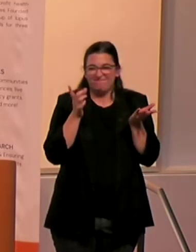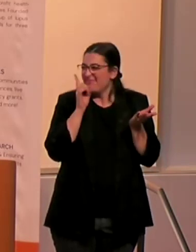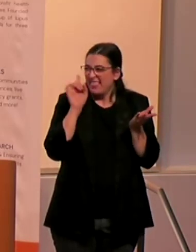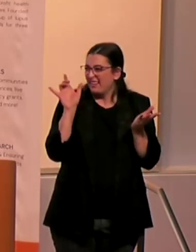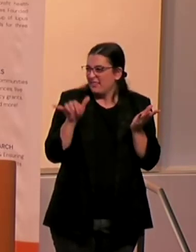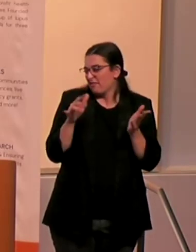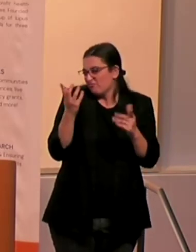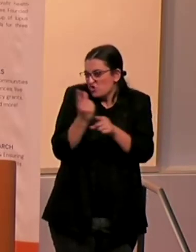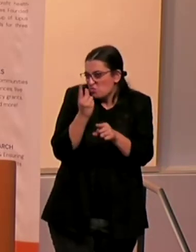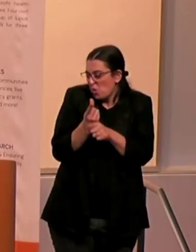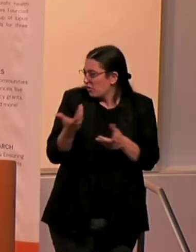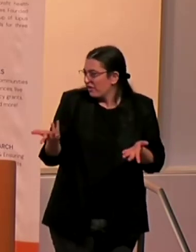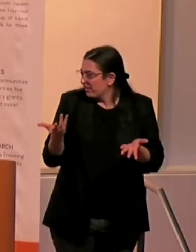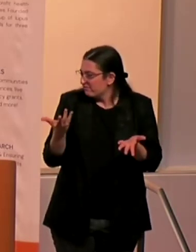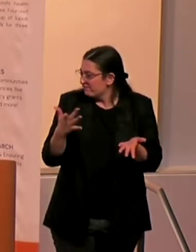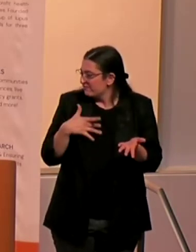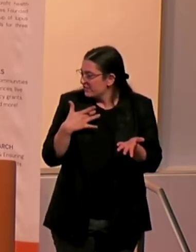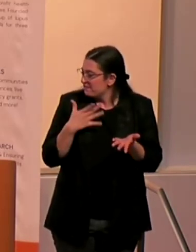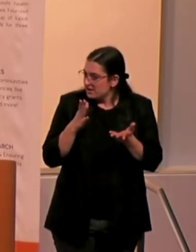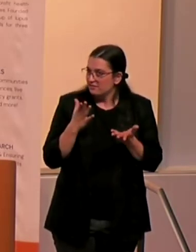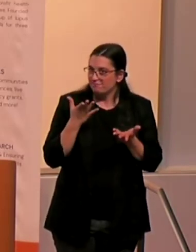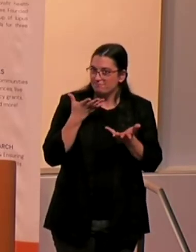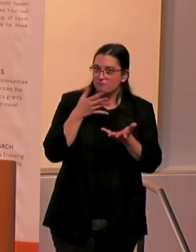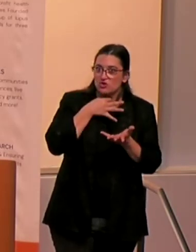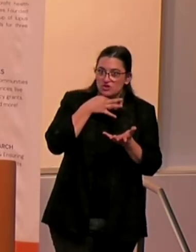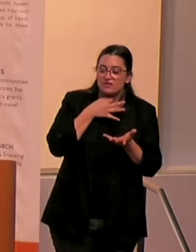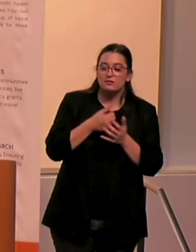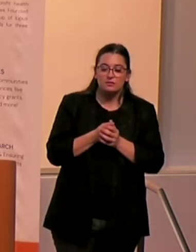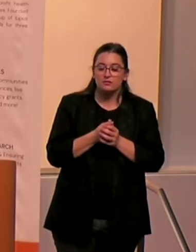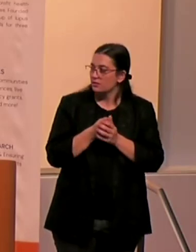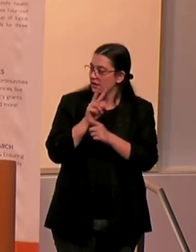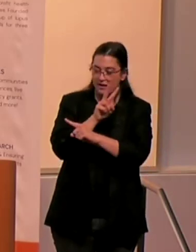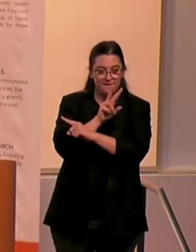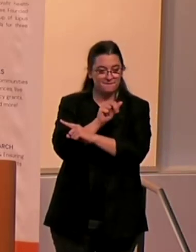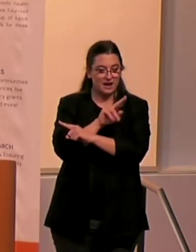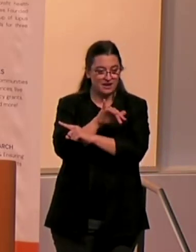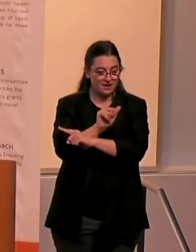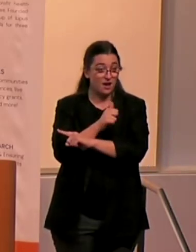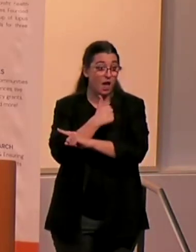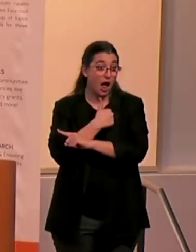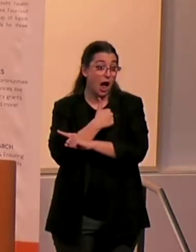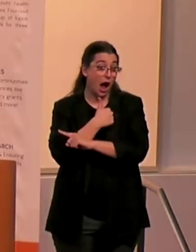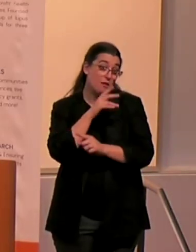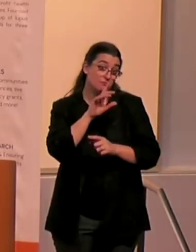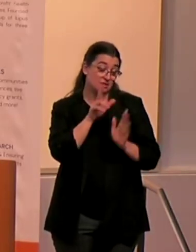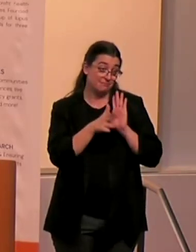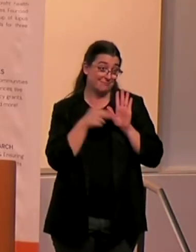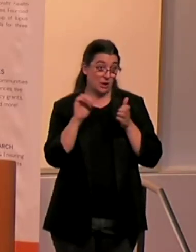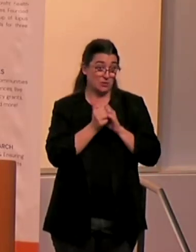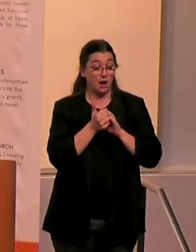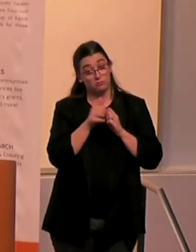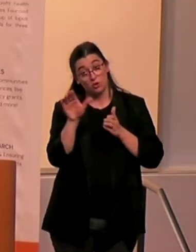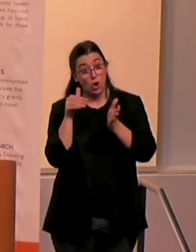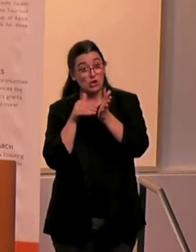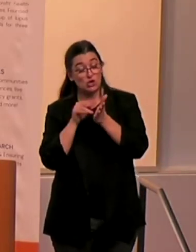very appropriate. I actually was very similarly to you guys, was diagnosed by a second opinion. I